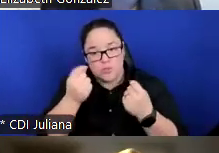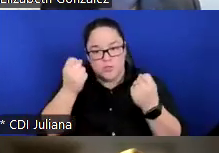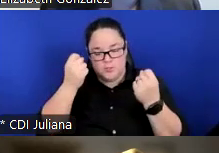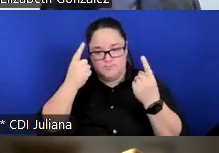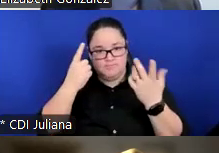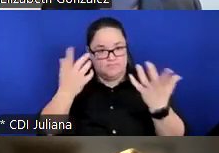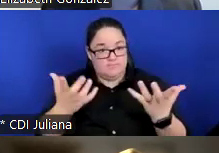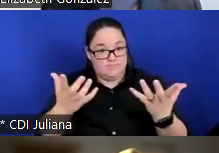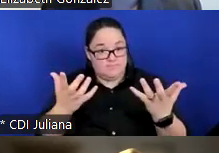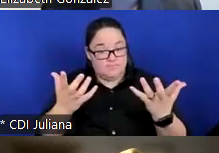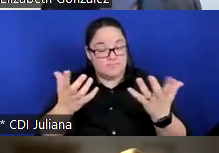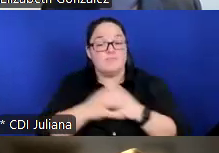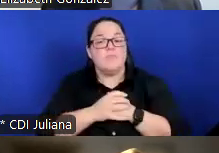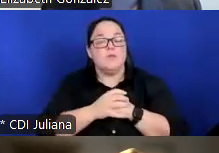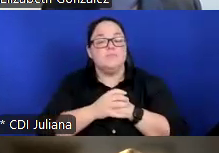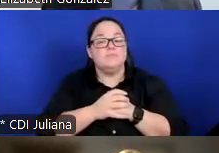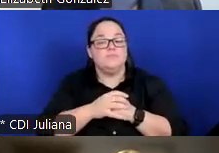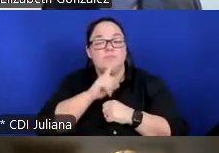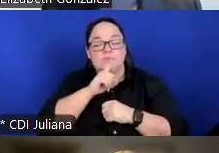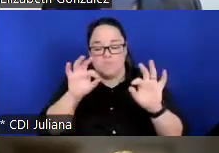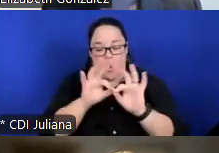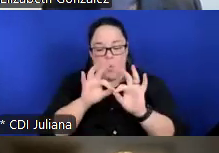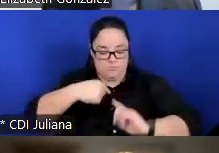of yourself first.